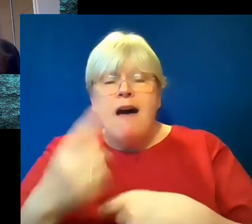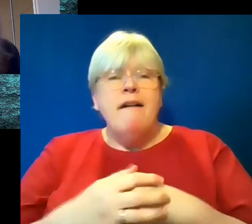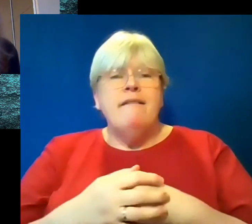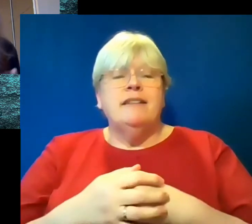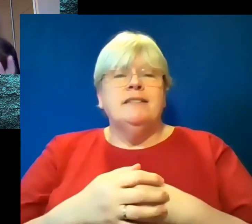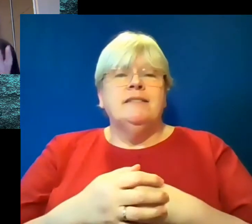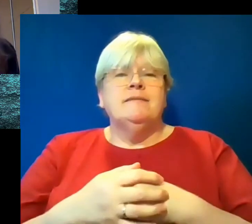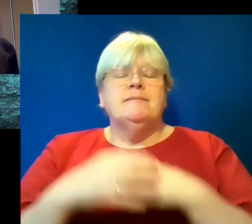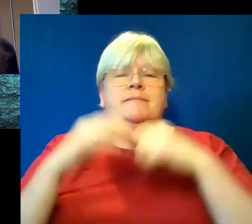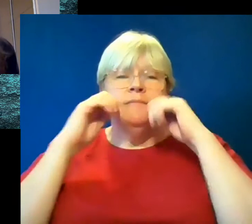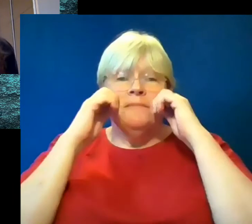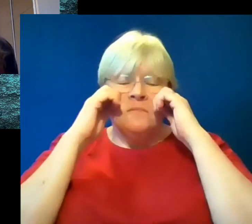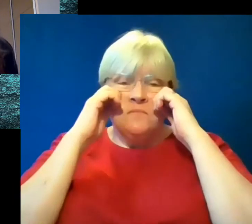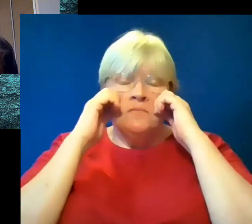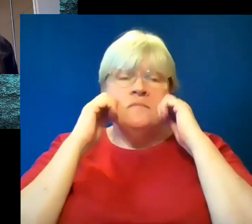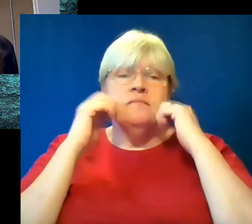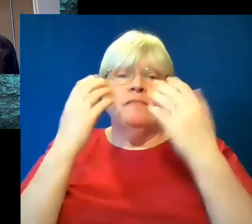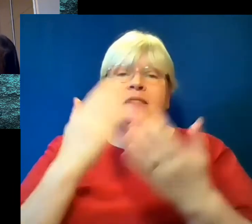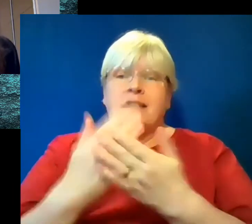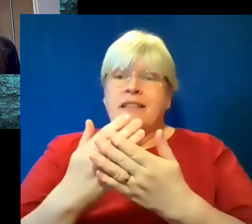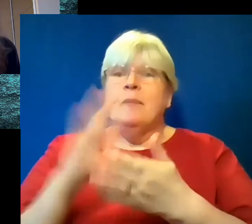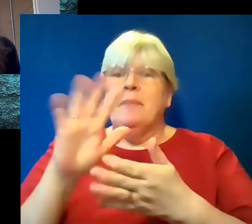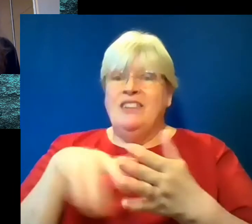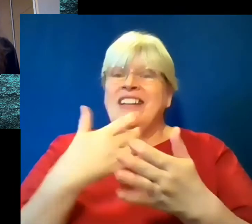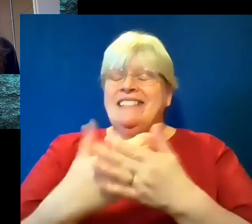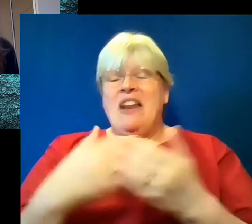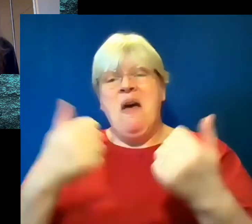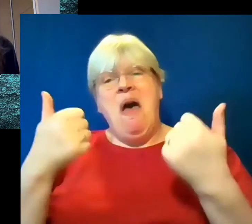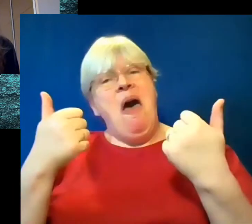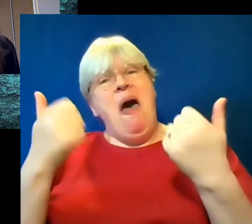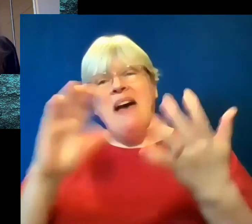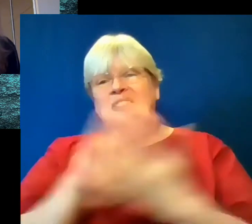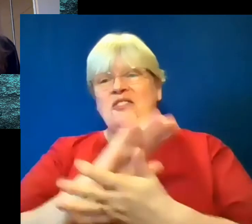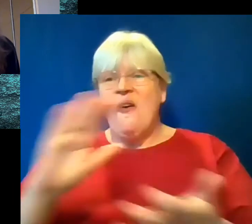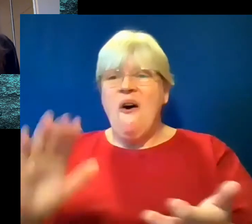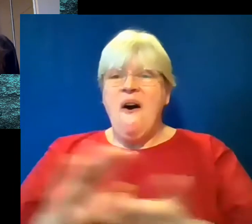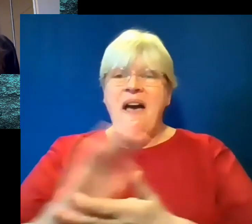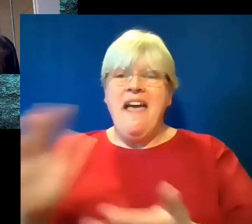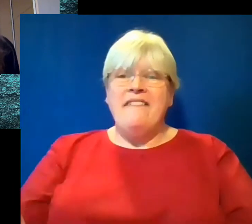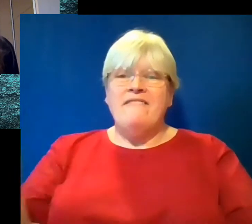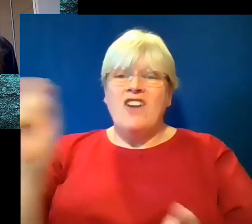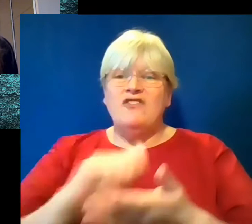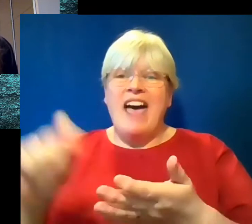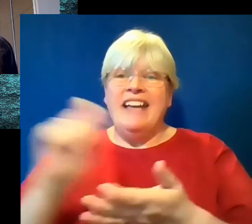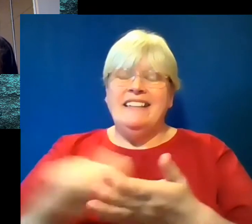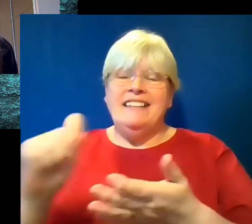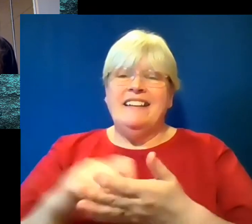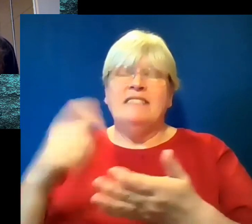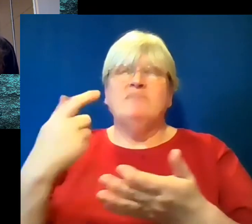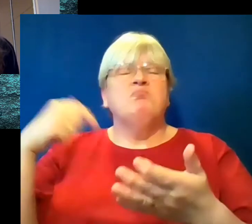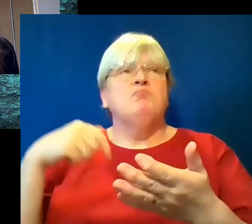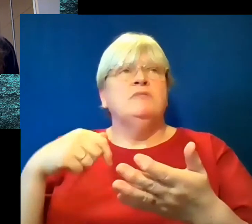So I think that being translated is one of the greatest joys of being a writer. I'm in 33,